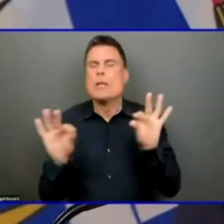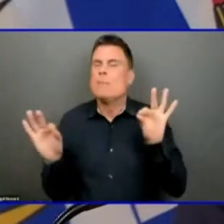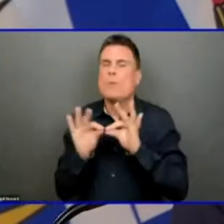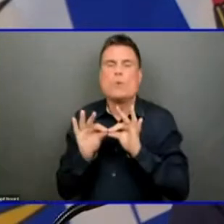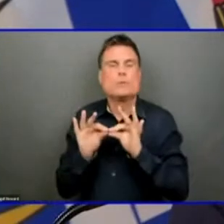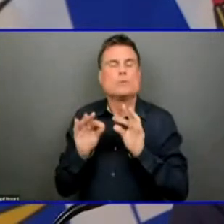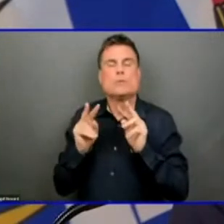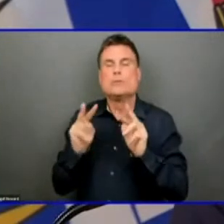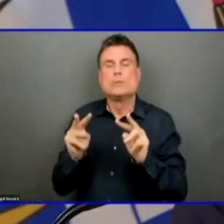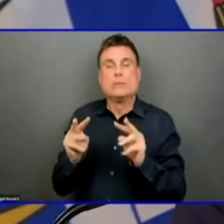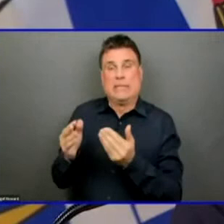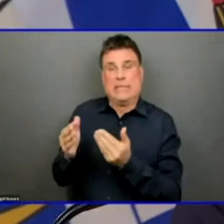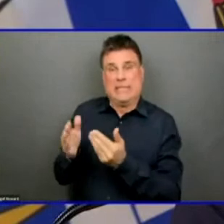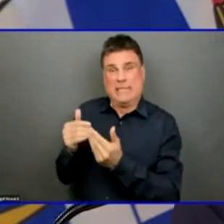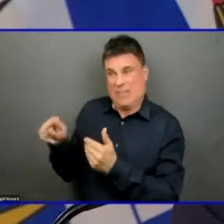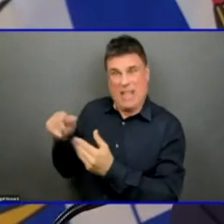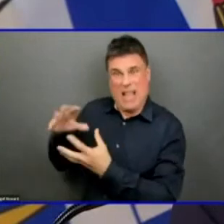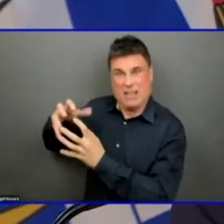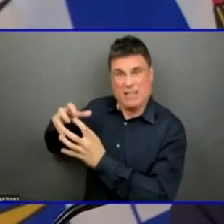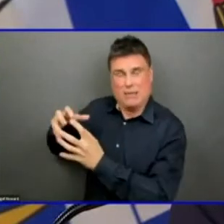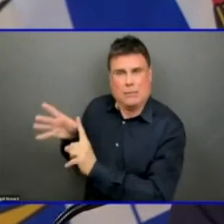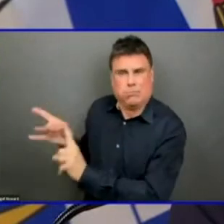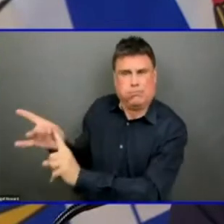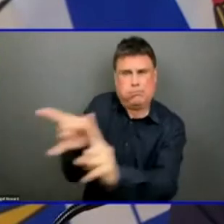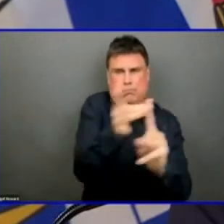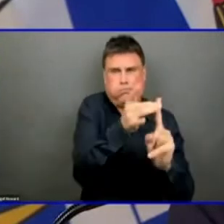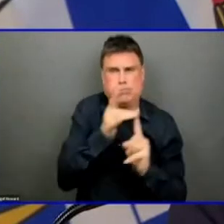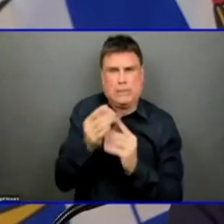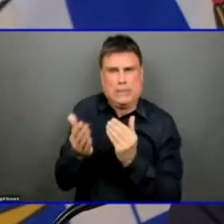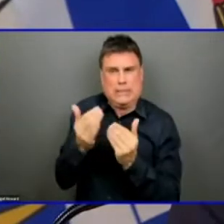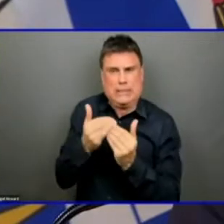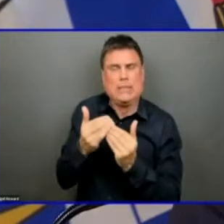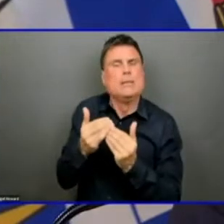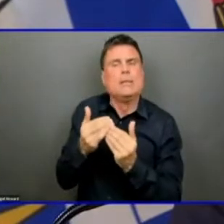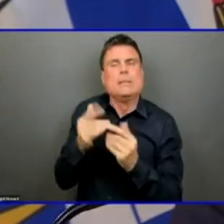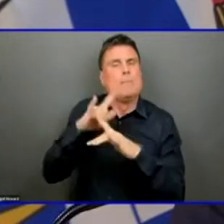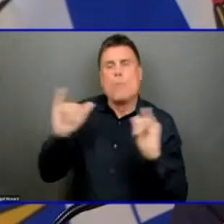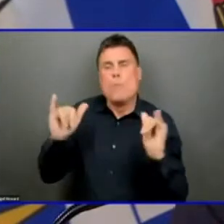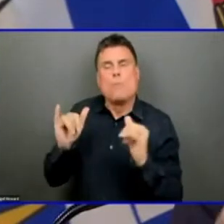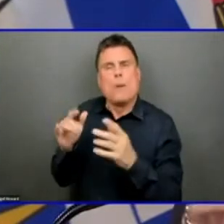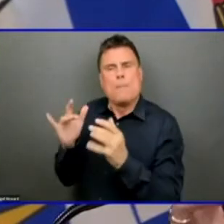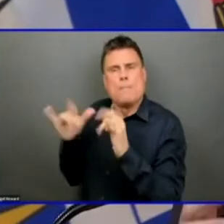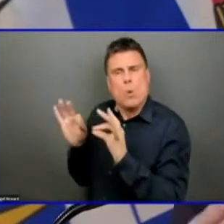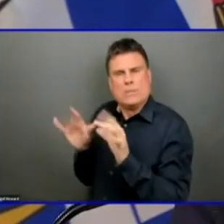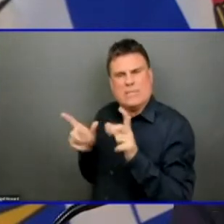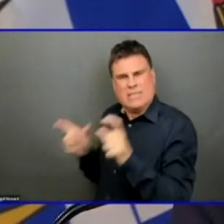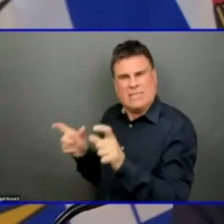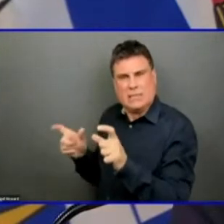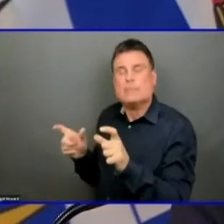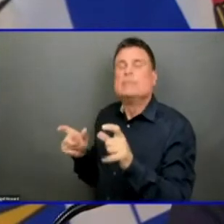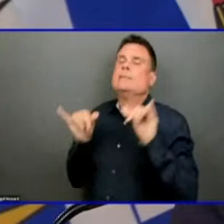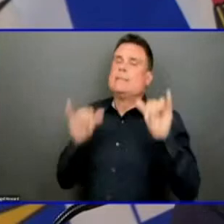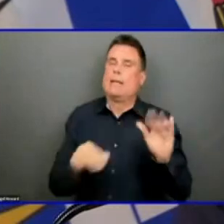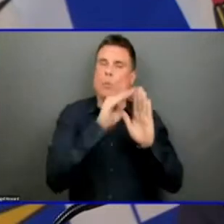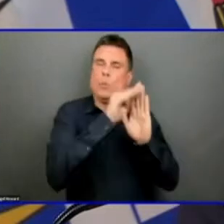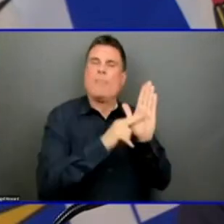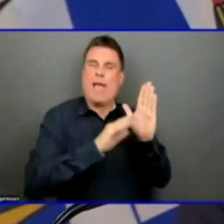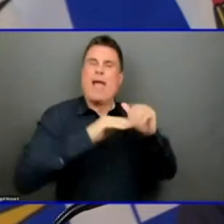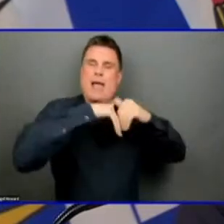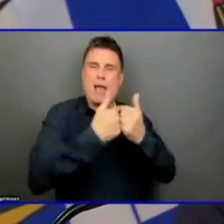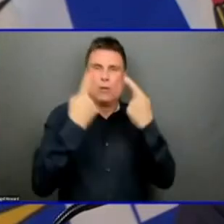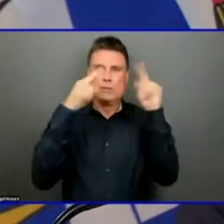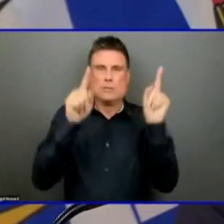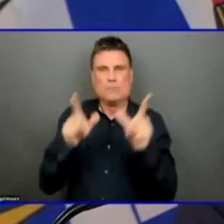it is about the number of people that we are in close contact with without using our protections. So that